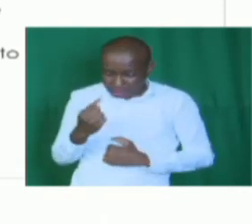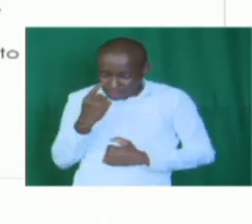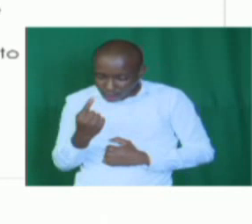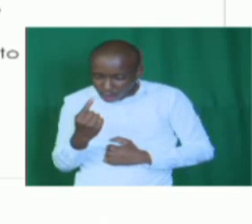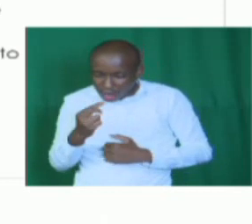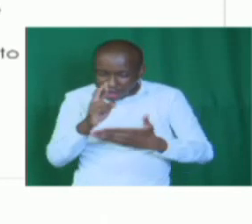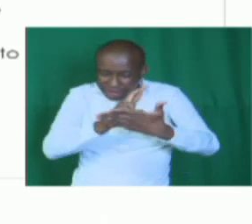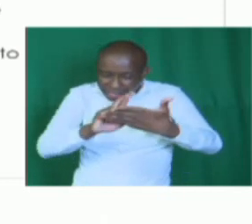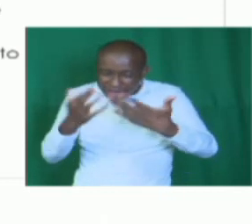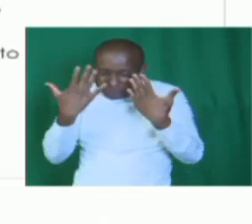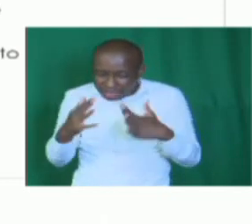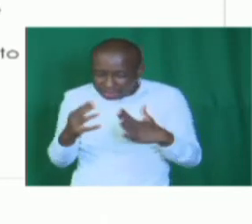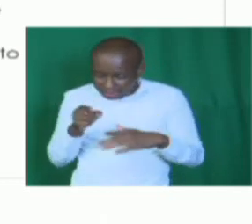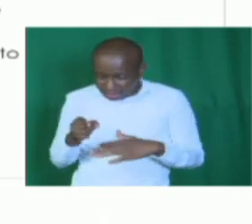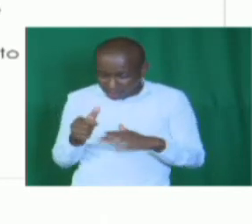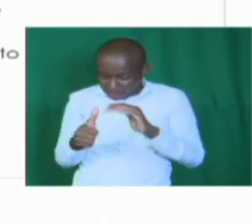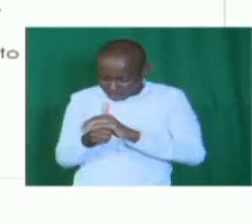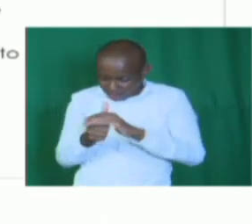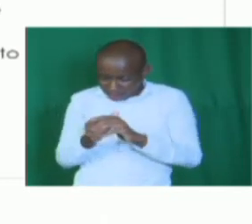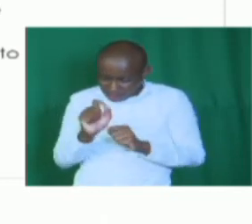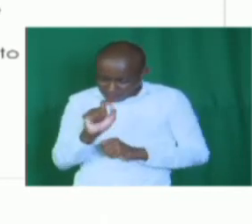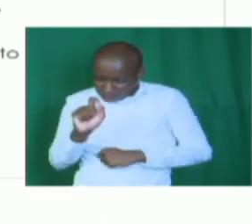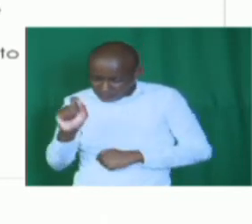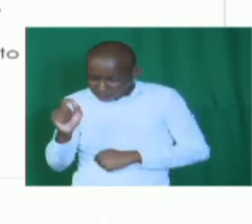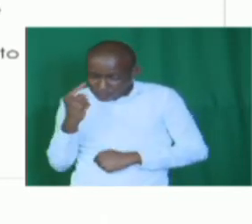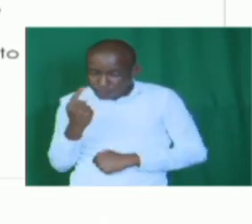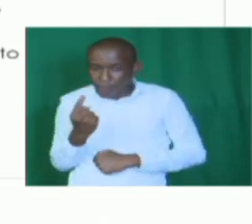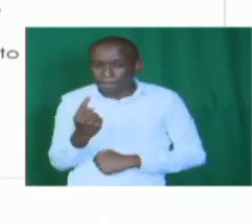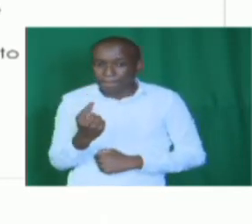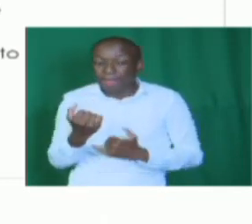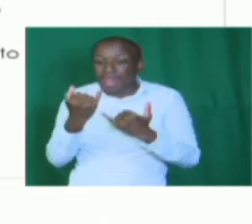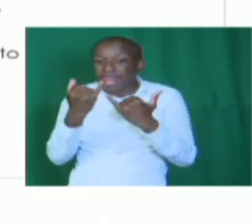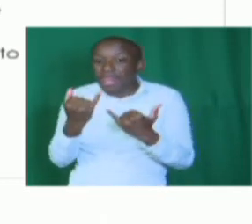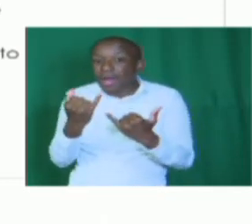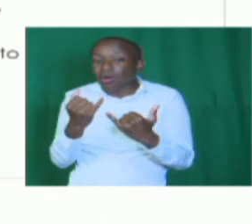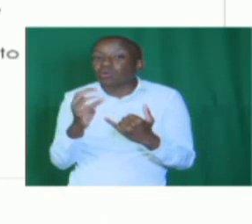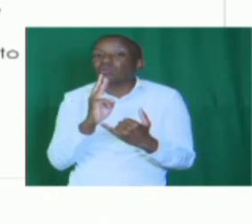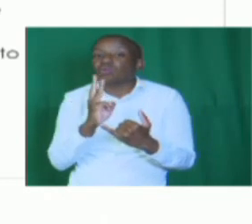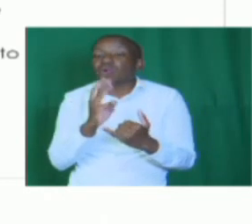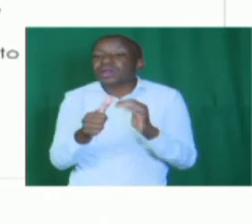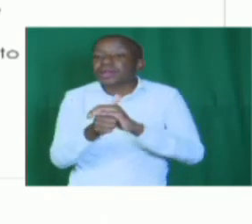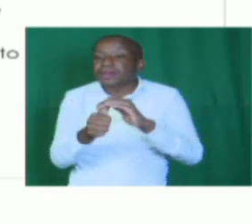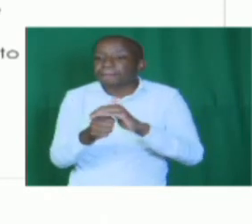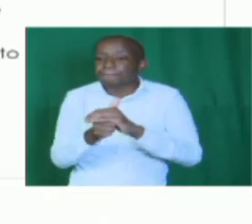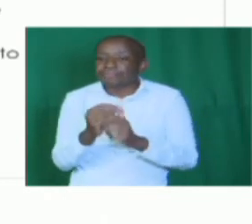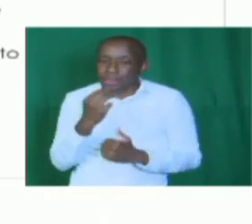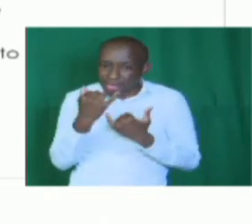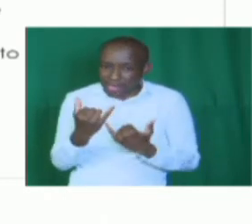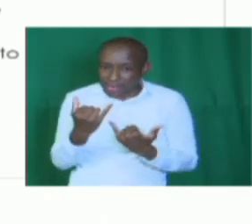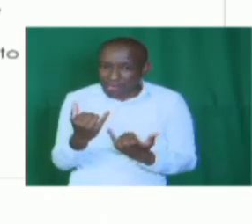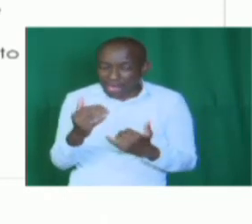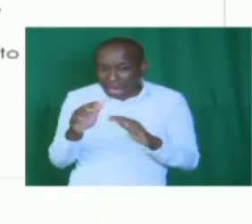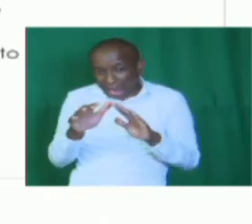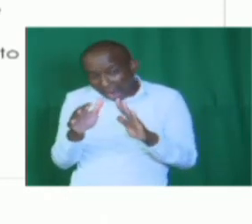have already written. Okay, we do have keywords like the WH and